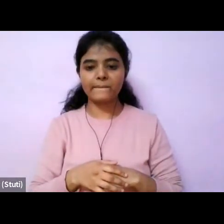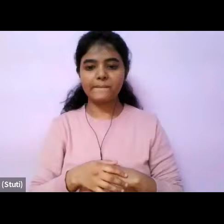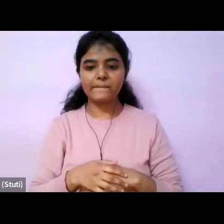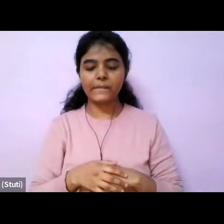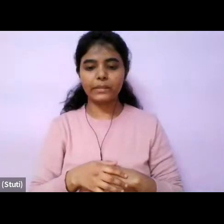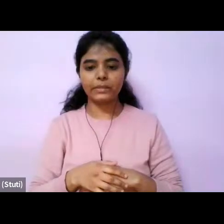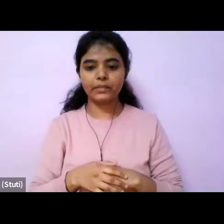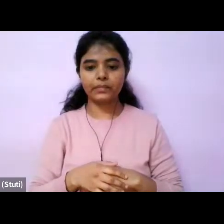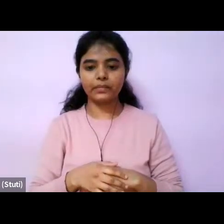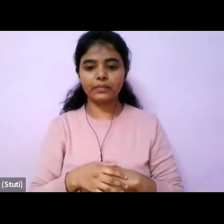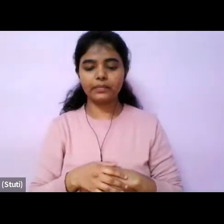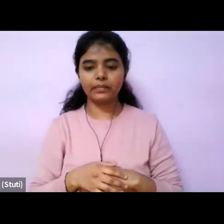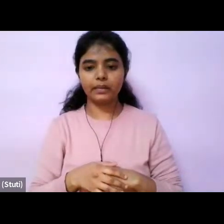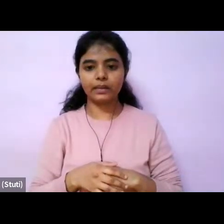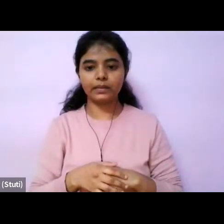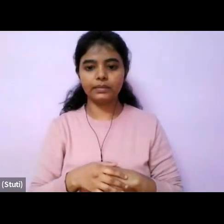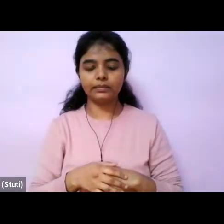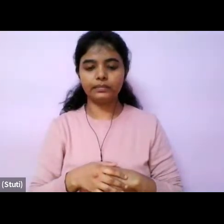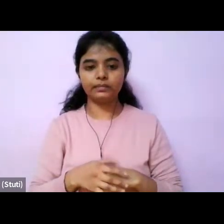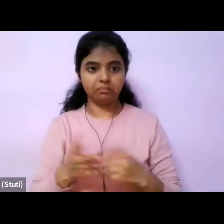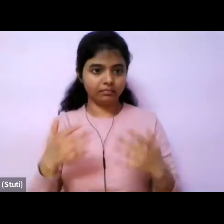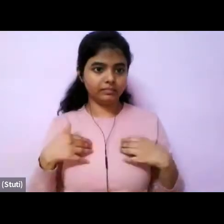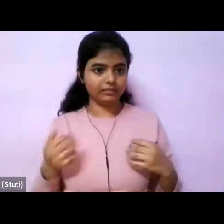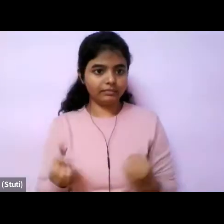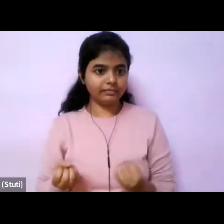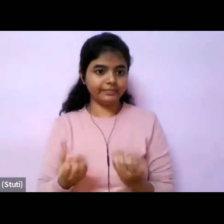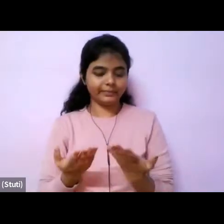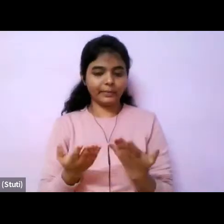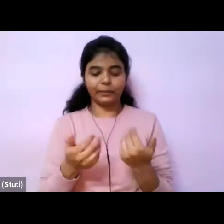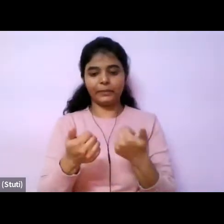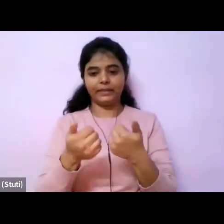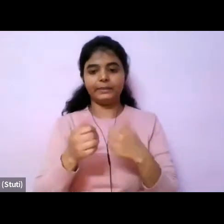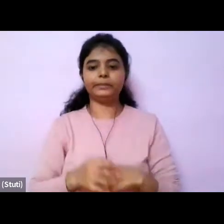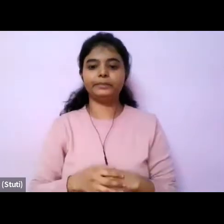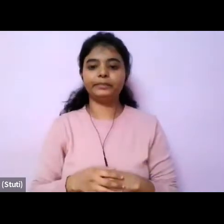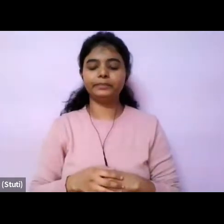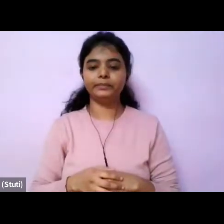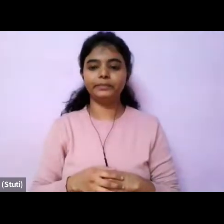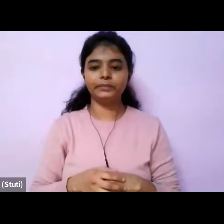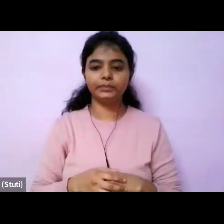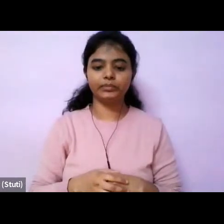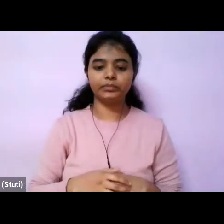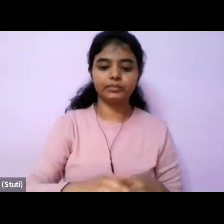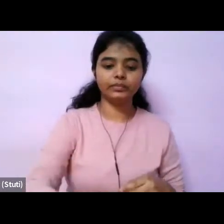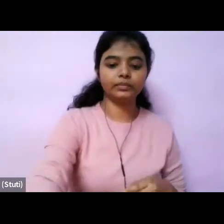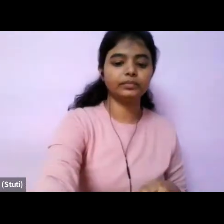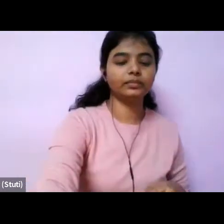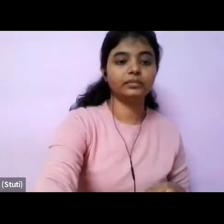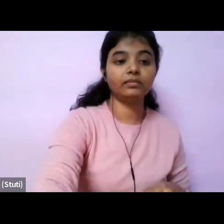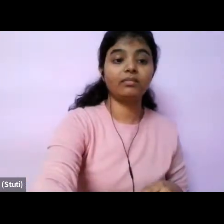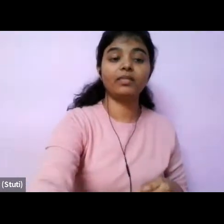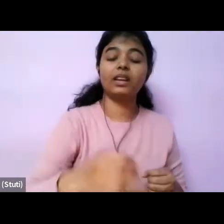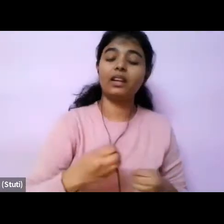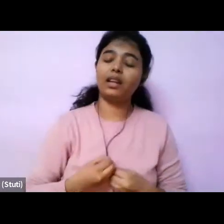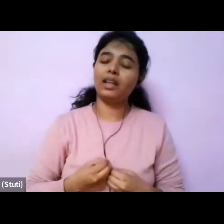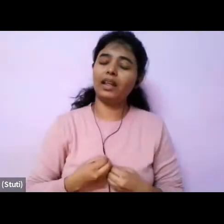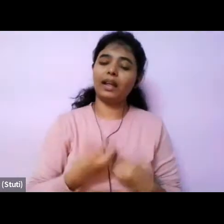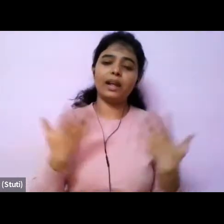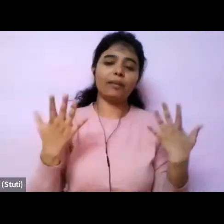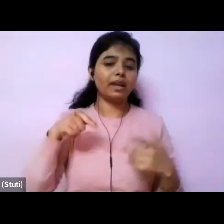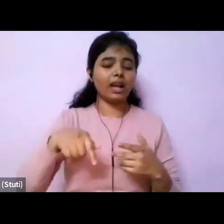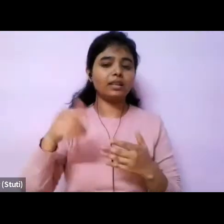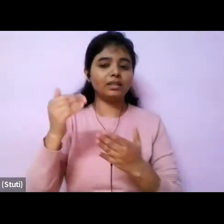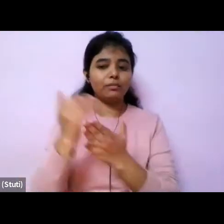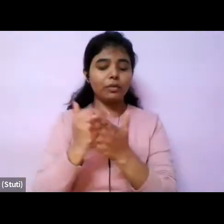So, okay, so let me start. So, okay, I'm really glad to be able to present at